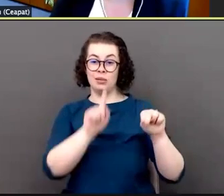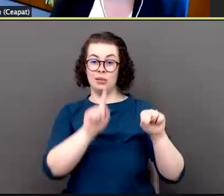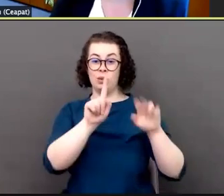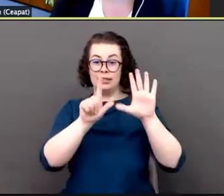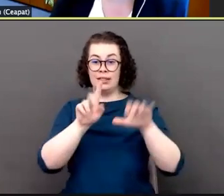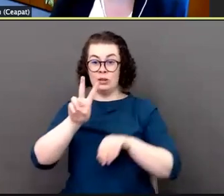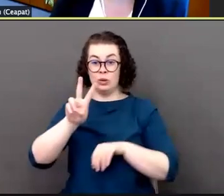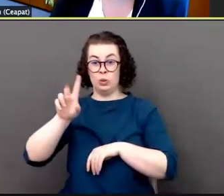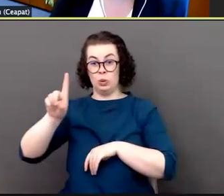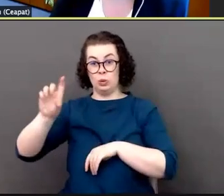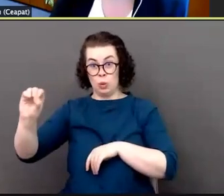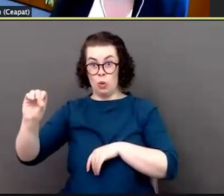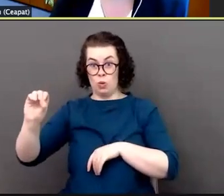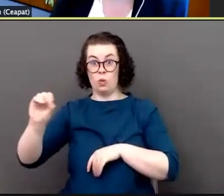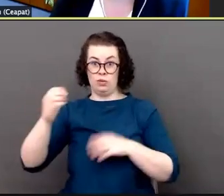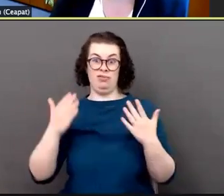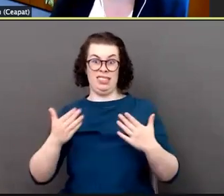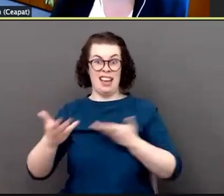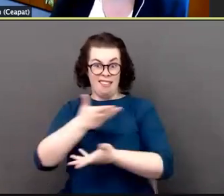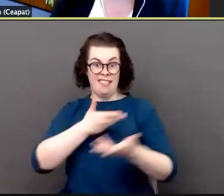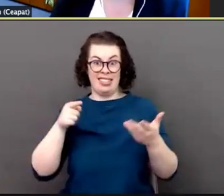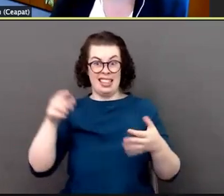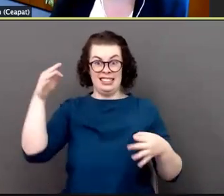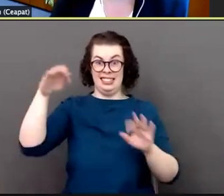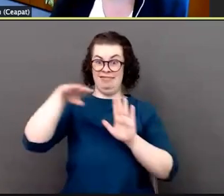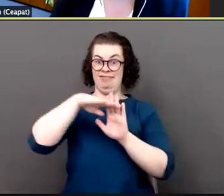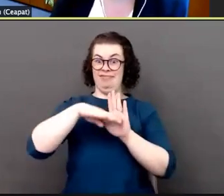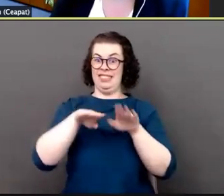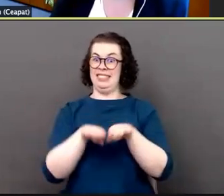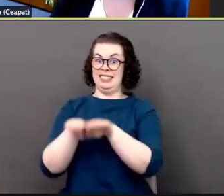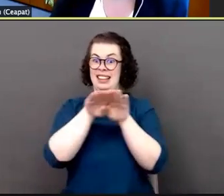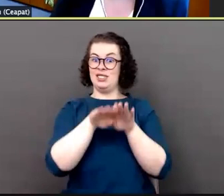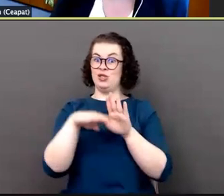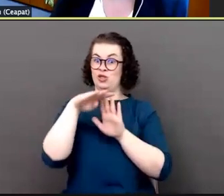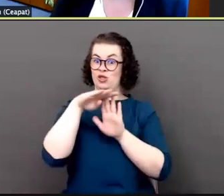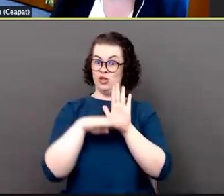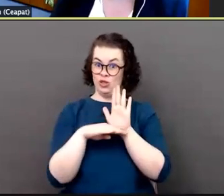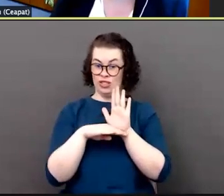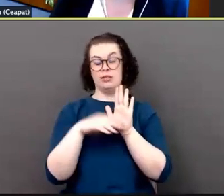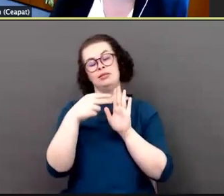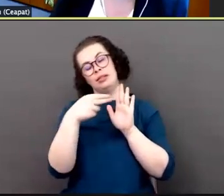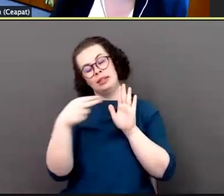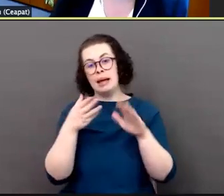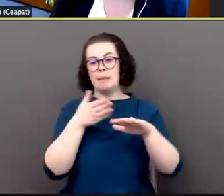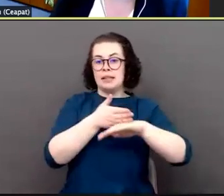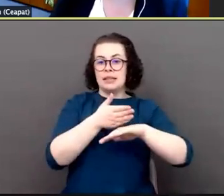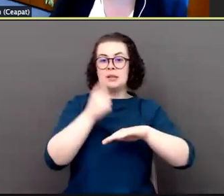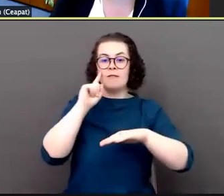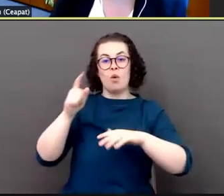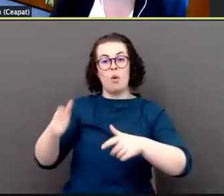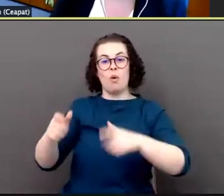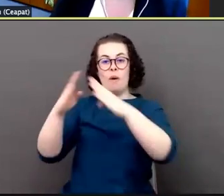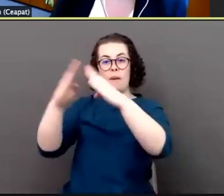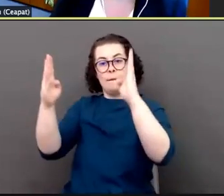17210 standard, accessibility and usability of the built environment, is a